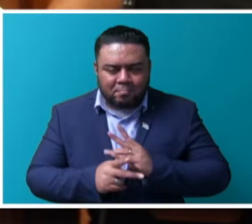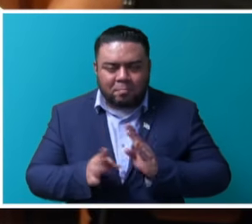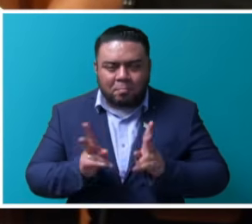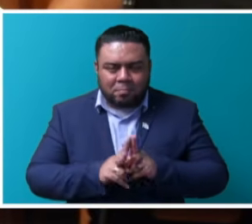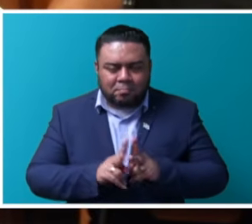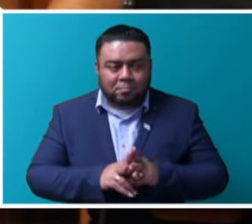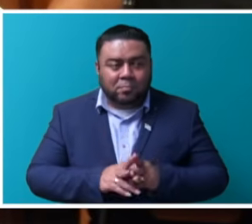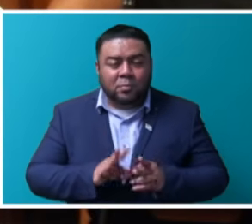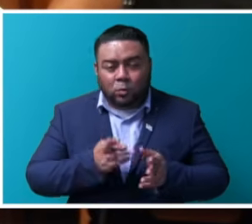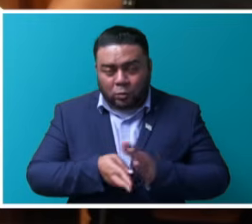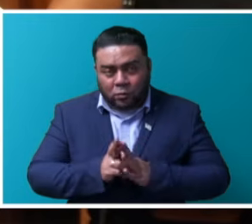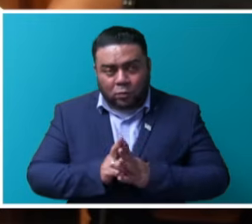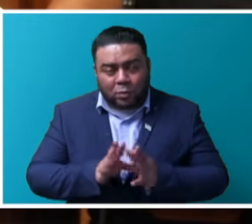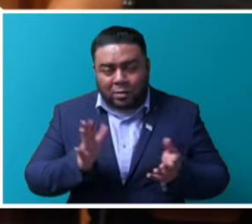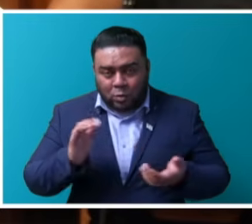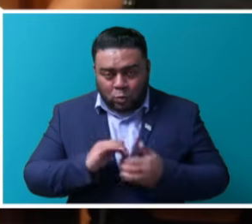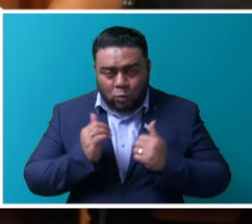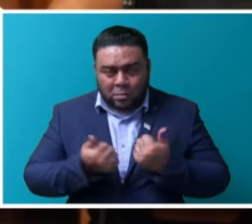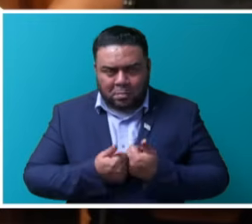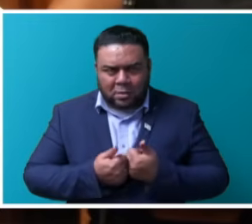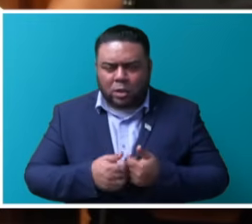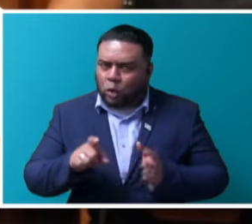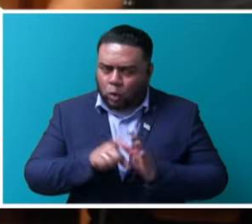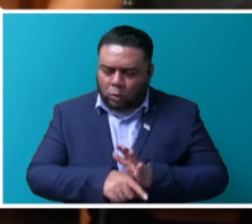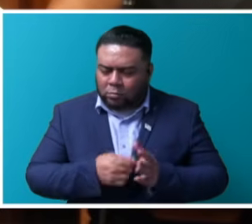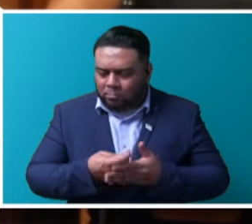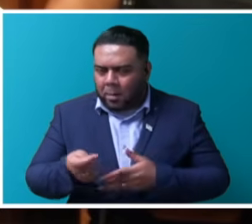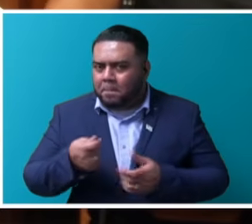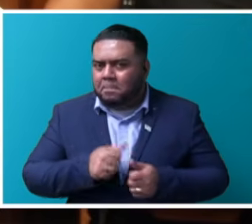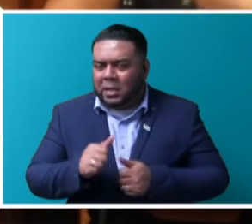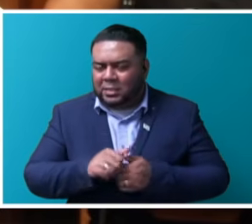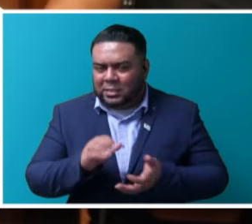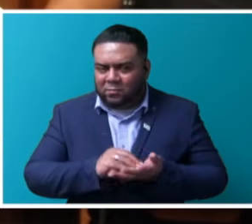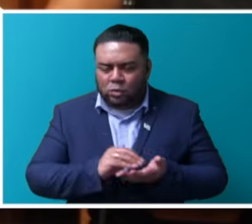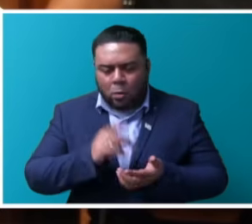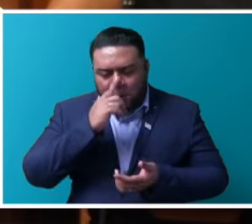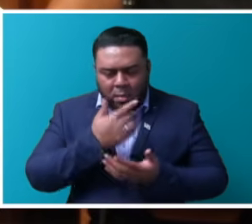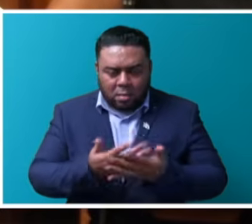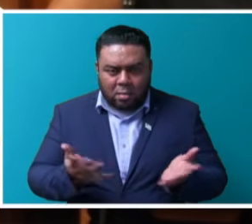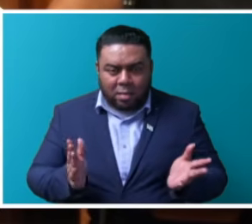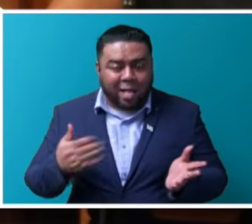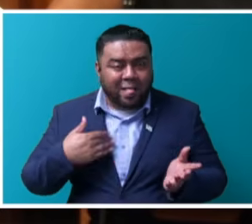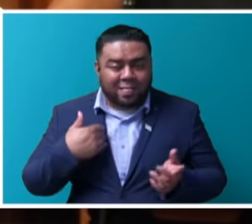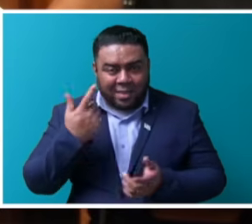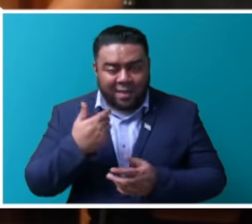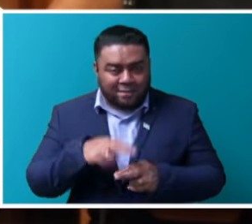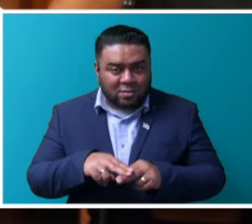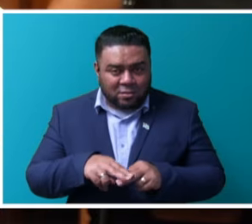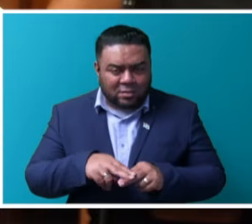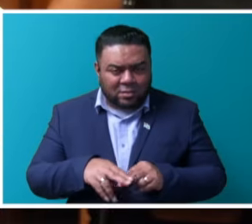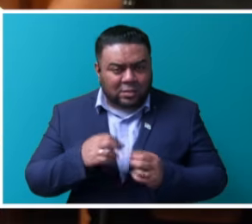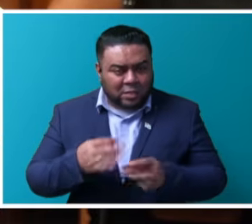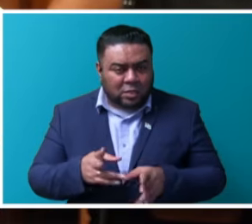currently reviewing the agreement to ensure that it's cost-effective and delivers the best services to our people. Healthcare Fiji is also expected to